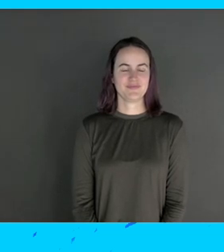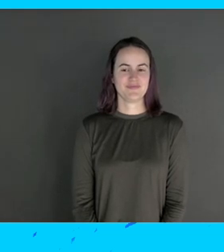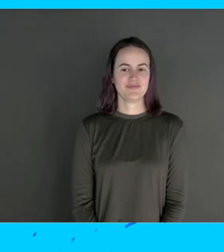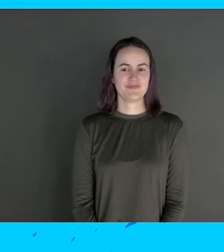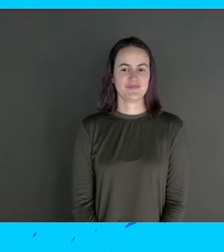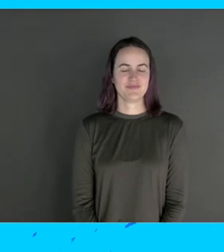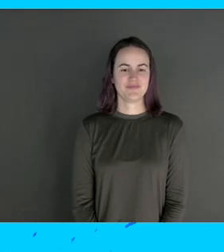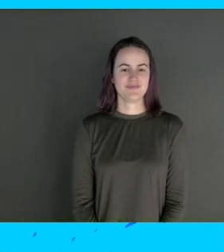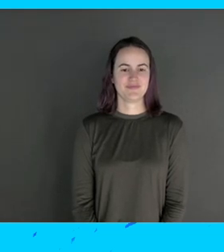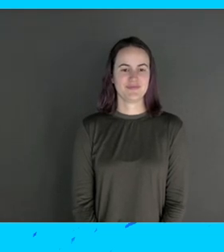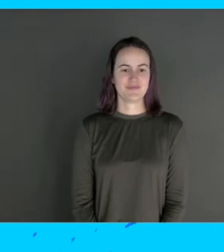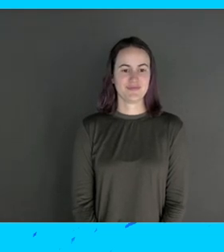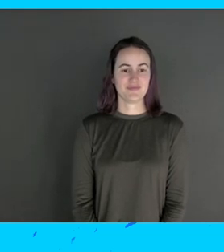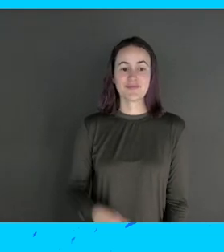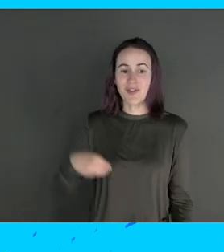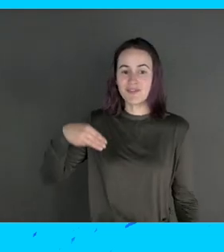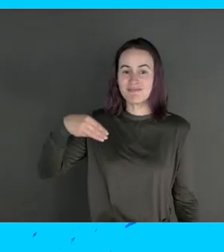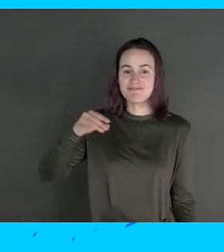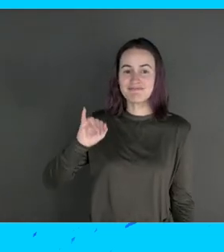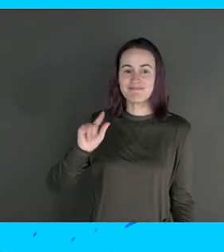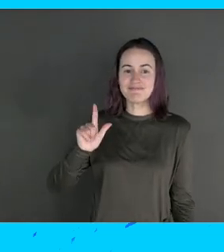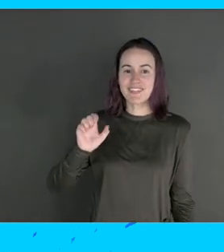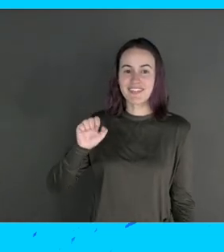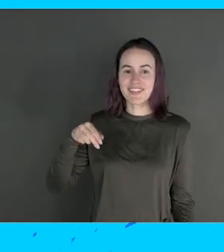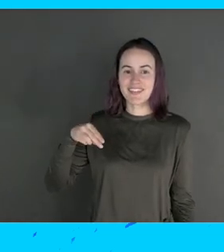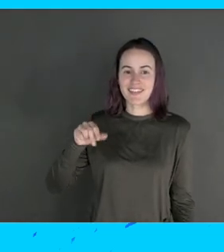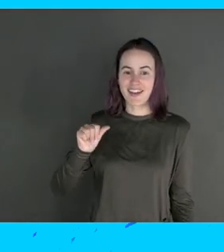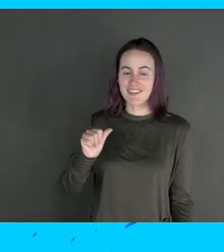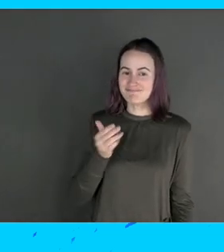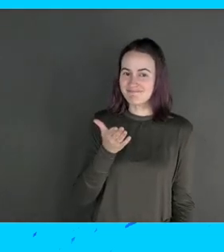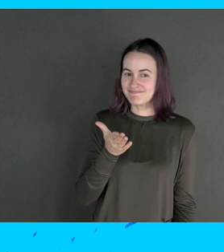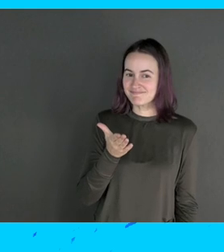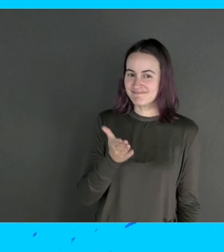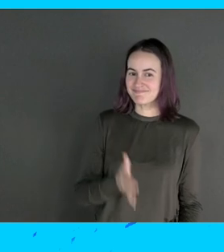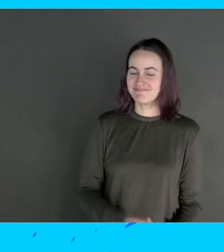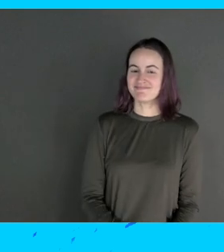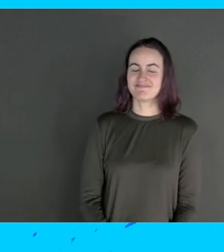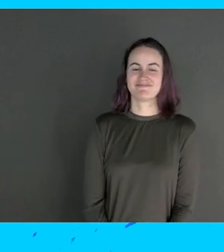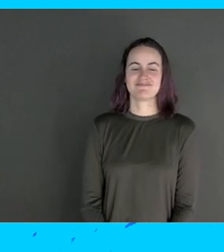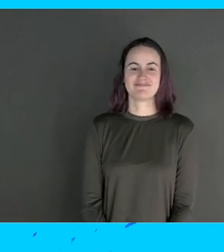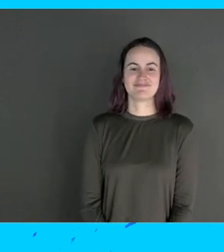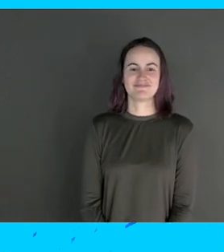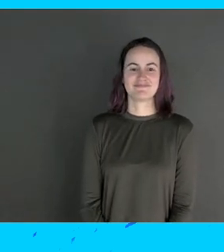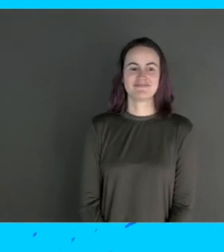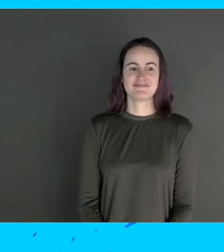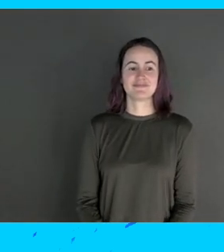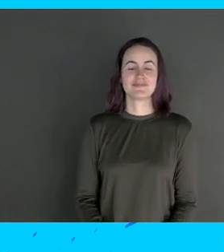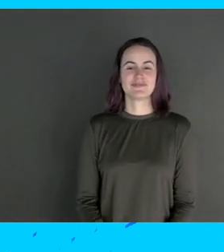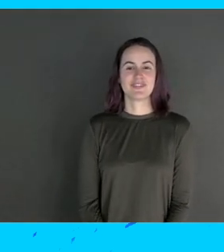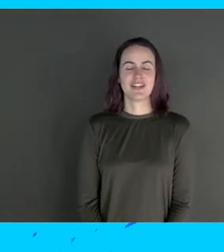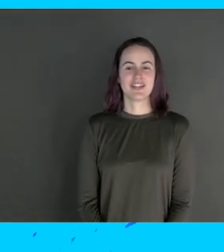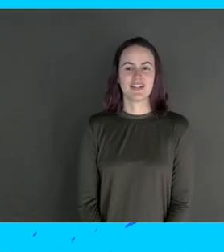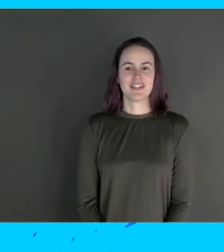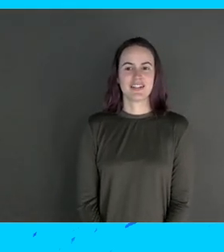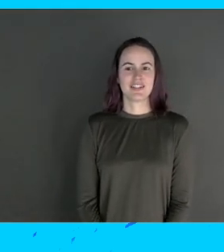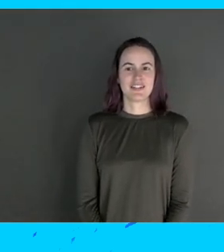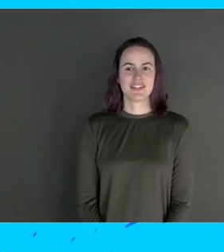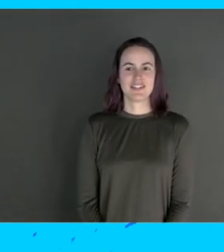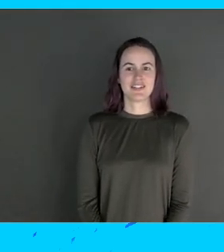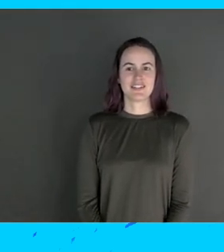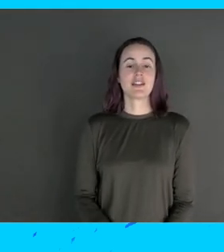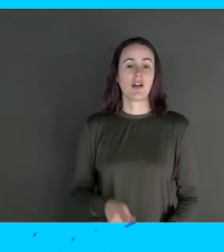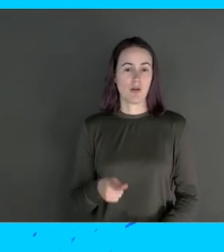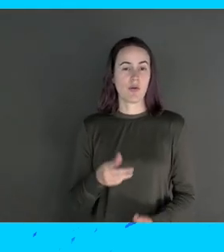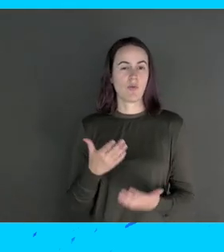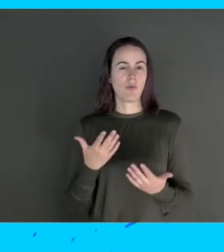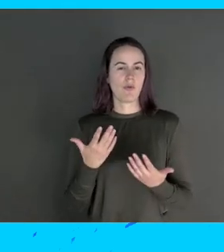So welcome, Melina. And meanwhile, we'll be opening up a quiz poll for the audience to fill it